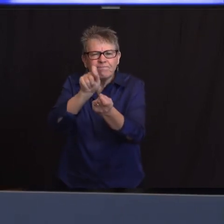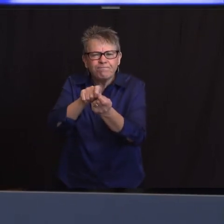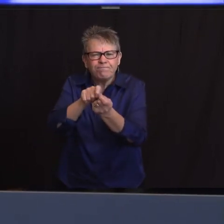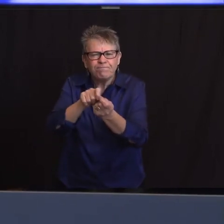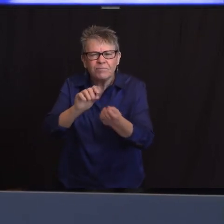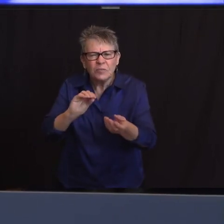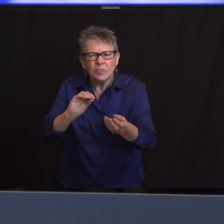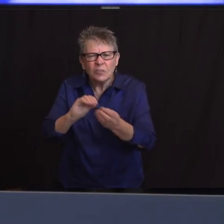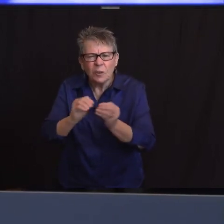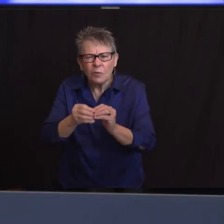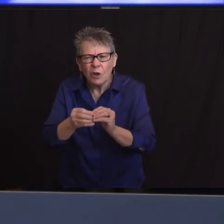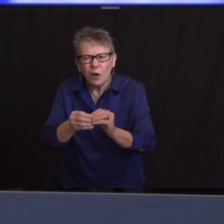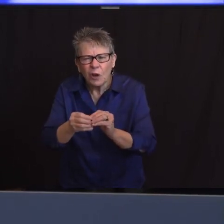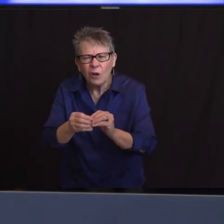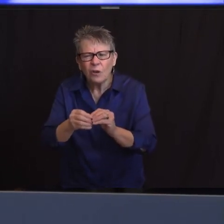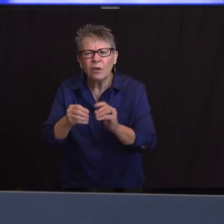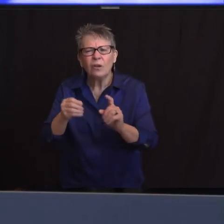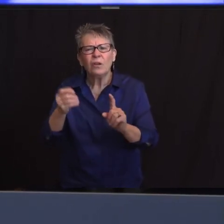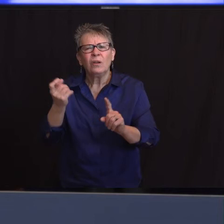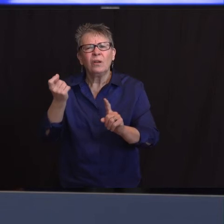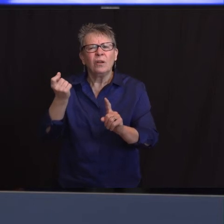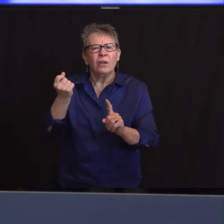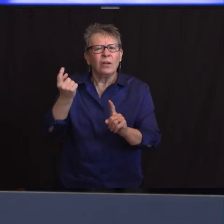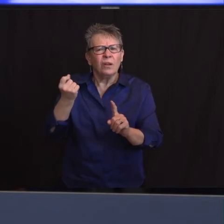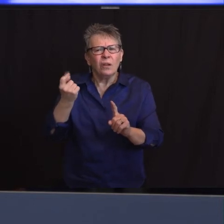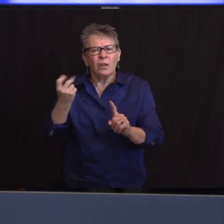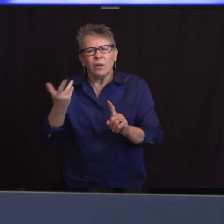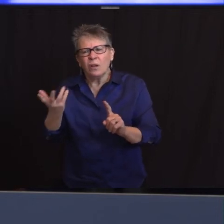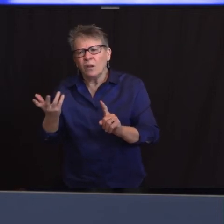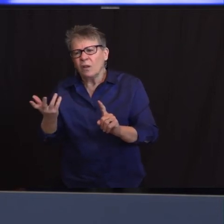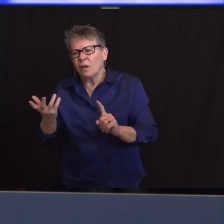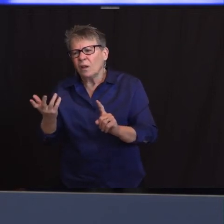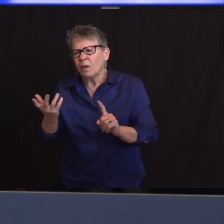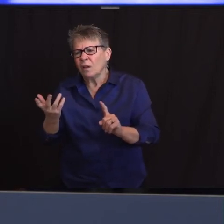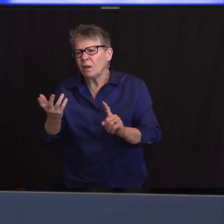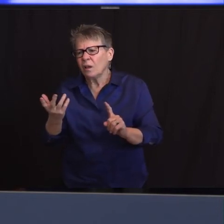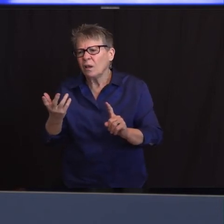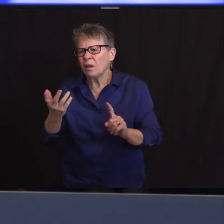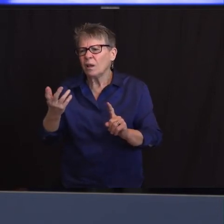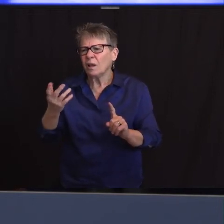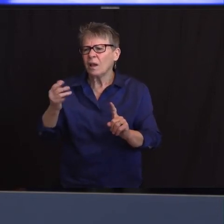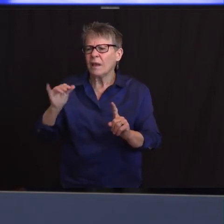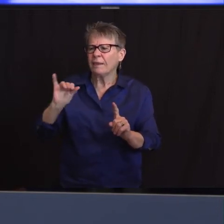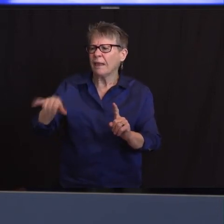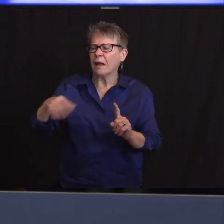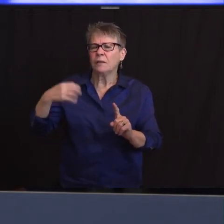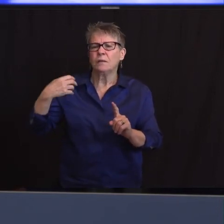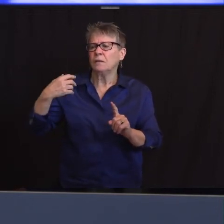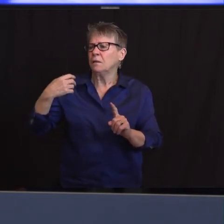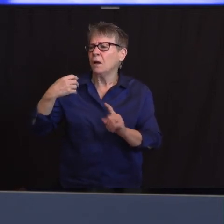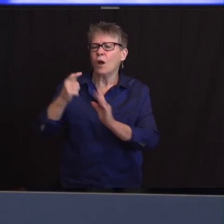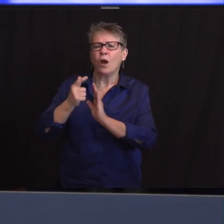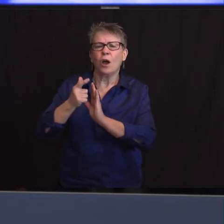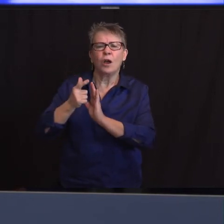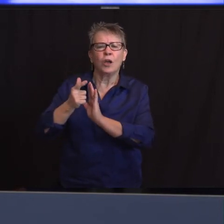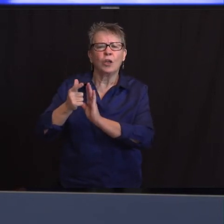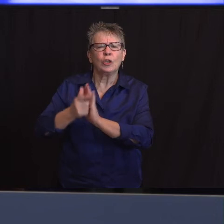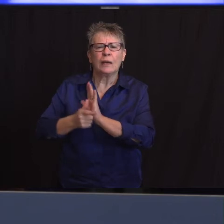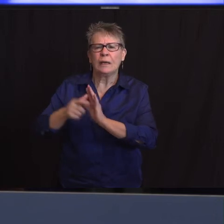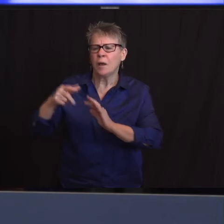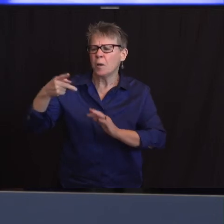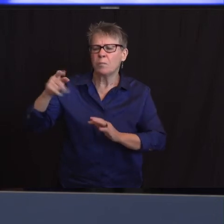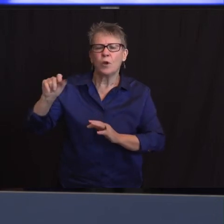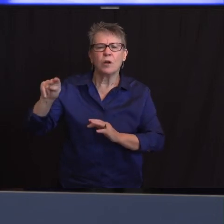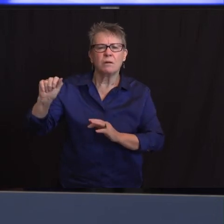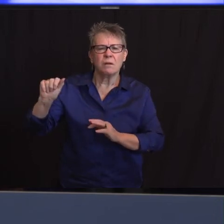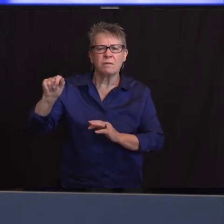on a call with General Perna and his team on Friday, they are going to give us the actual number of doses for the next